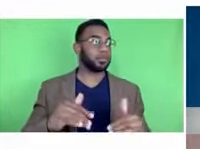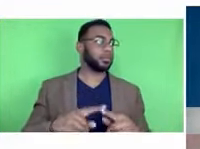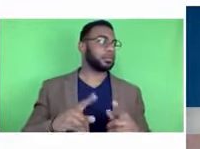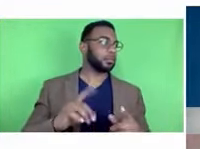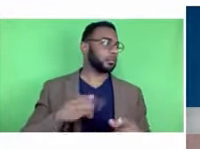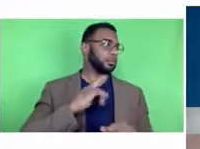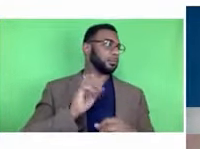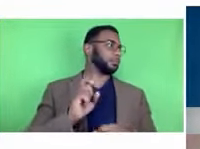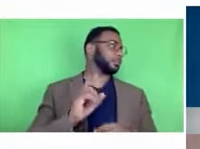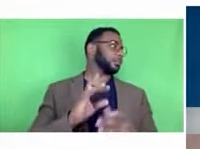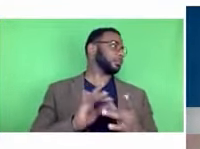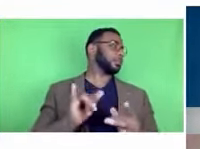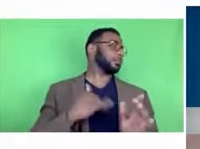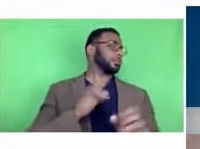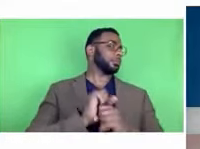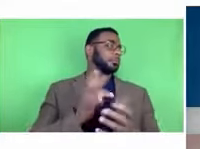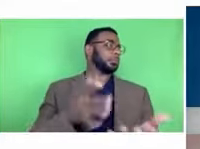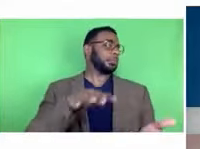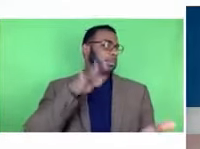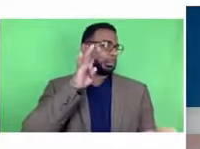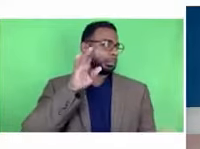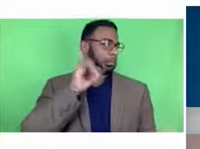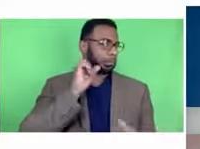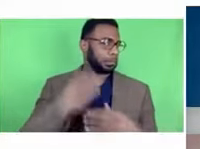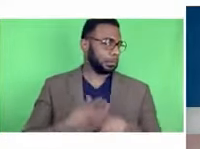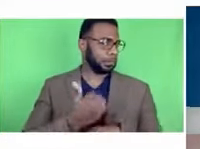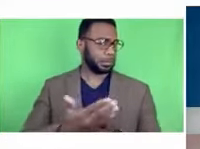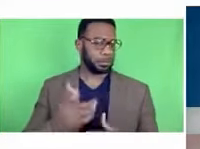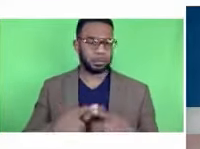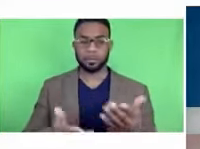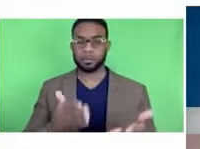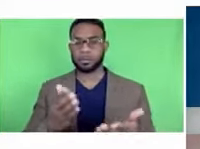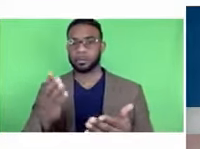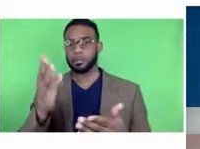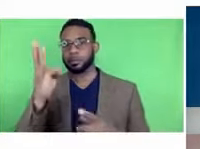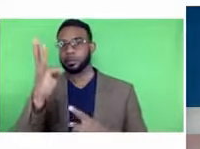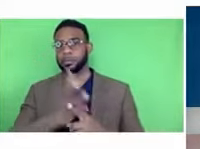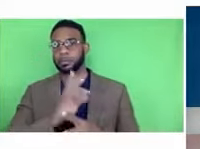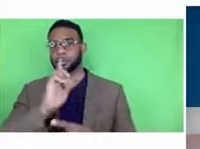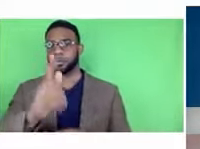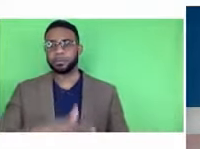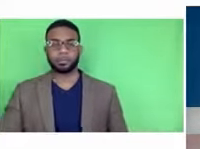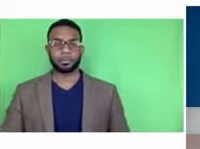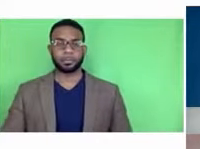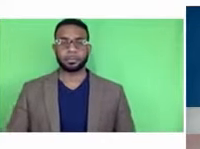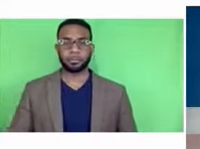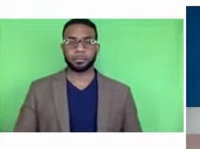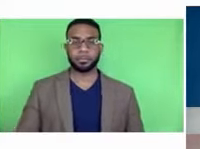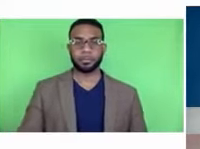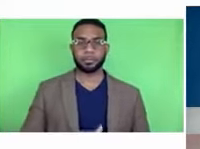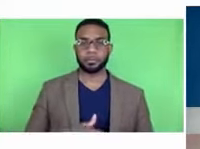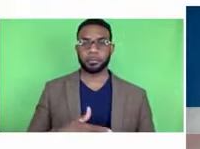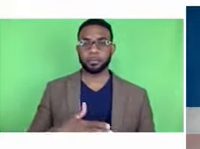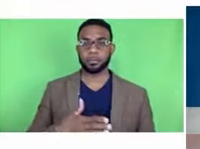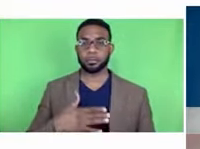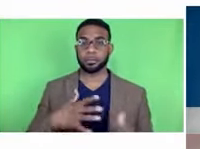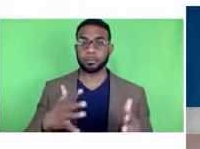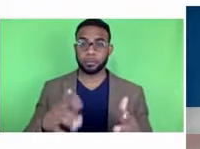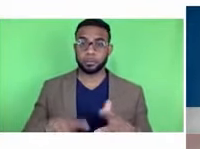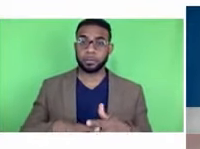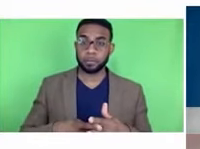really need to mention that to my employer where it's not going to affect anything, but maybe six months down the road, you know, my anxiety strikes